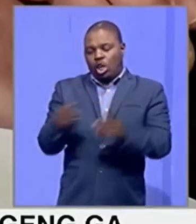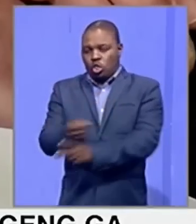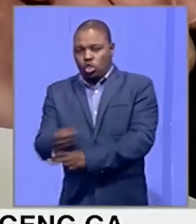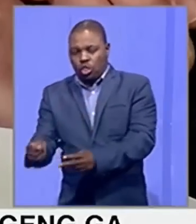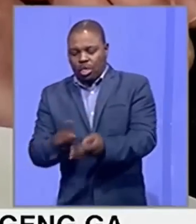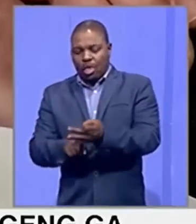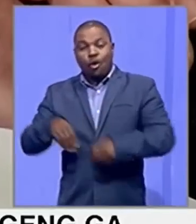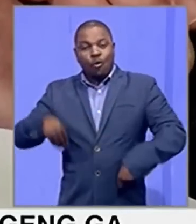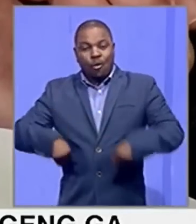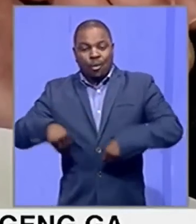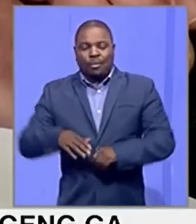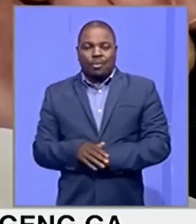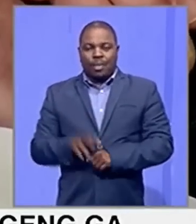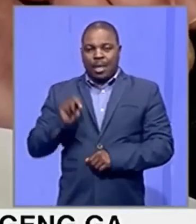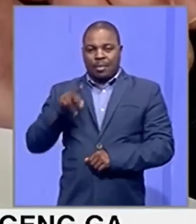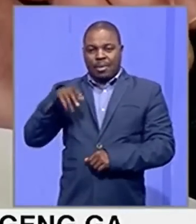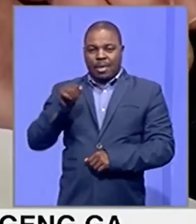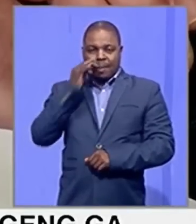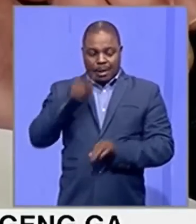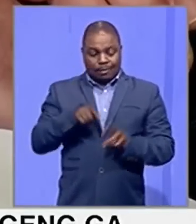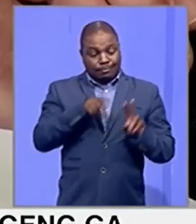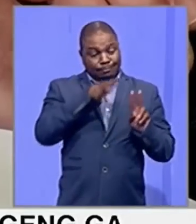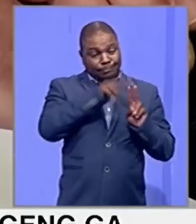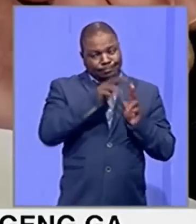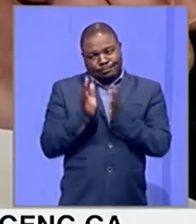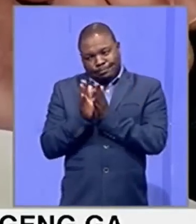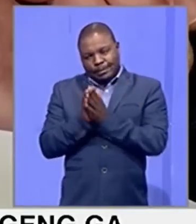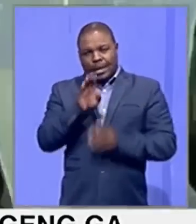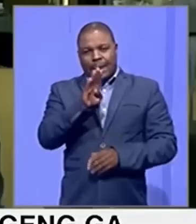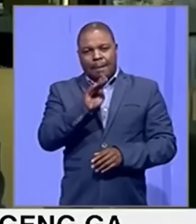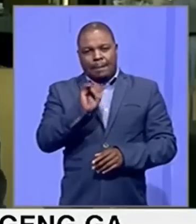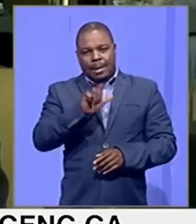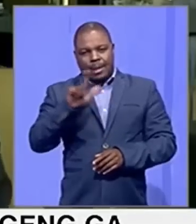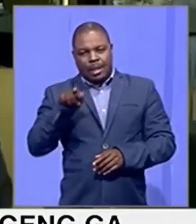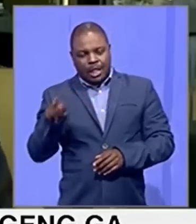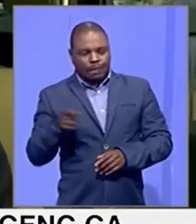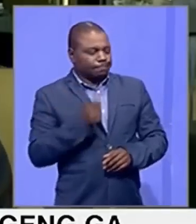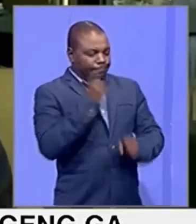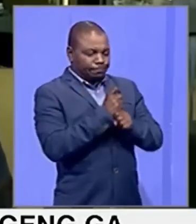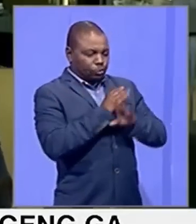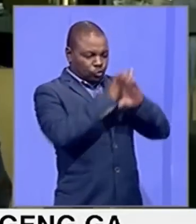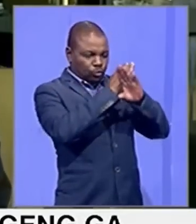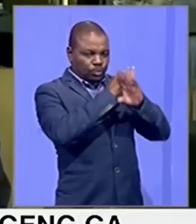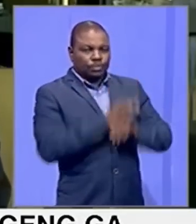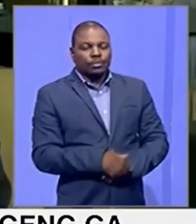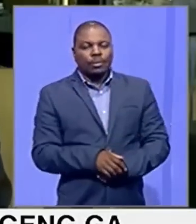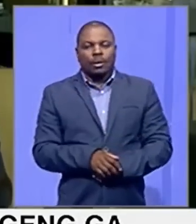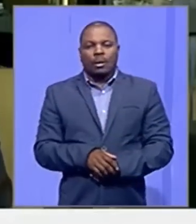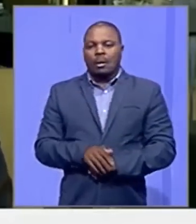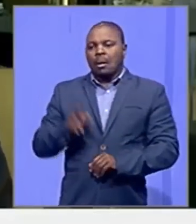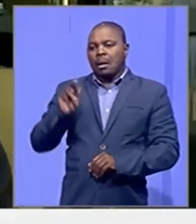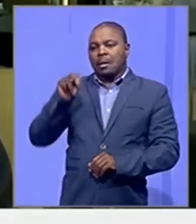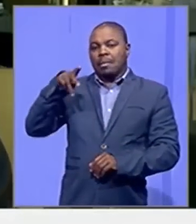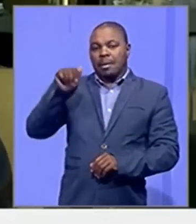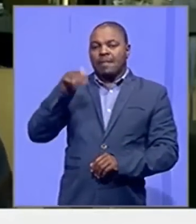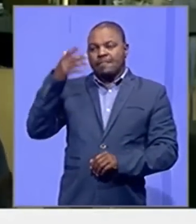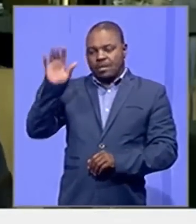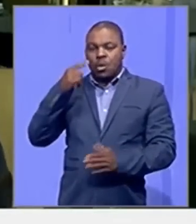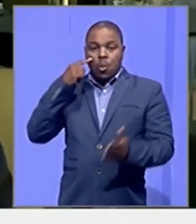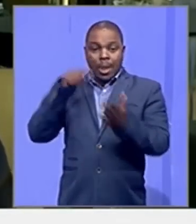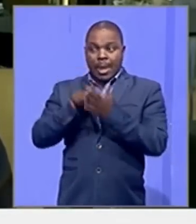e tlhalositse gore e tlile go ganela kopo ya bone ya beili. Go na le list e le gore motšhotšhisi o fane ka yona ya dipaki tsa mmuso tse e le